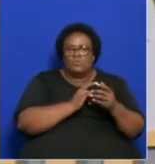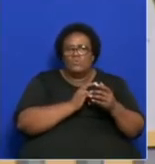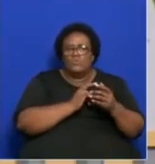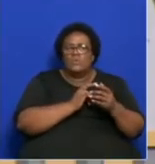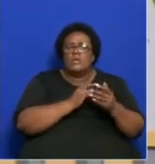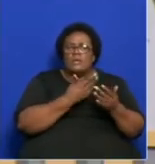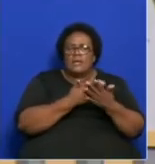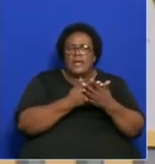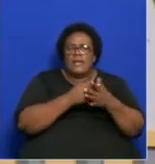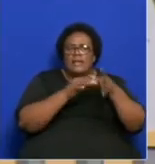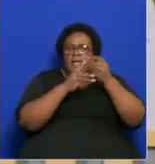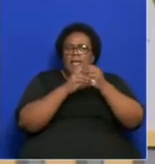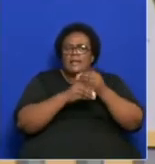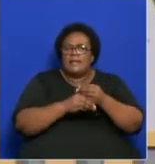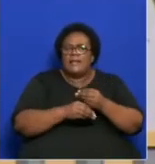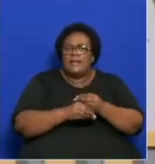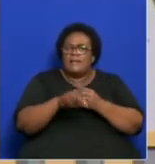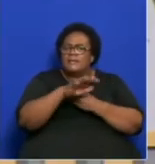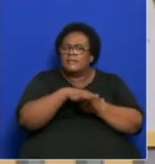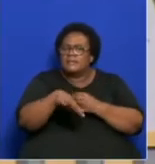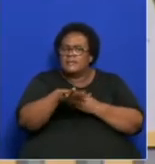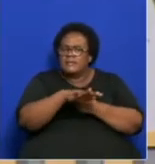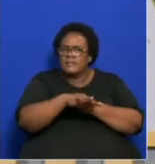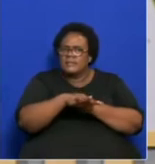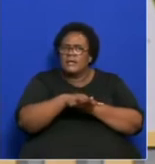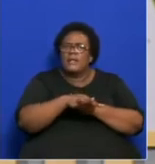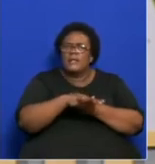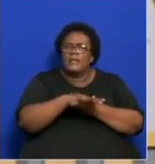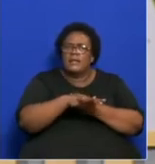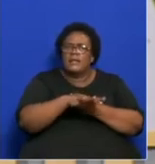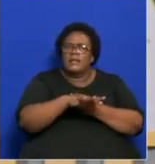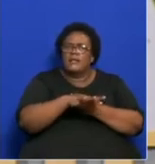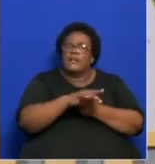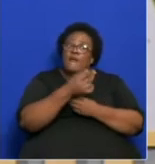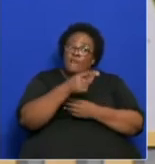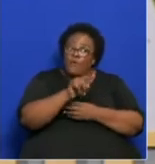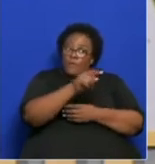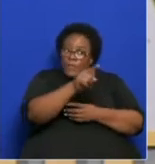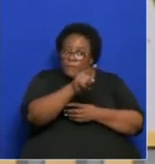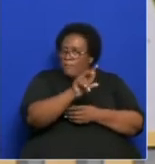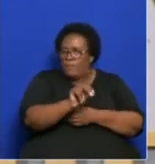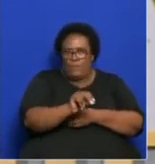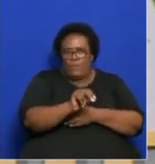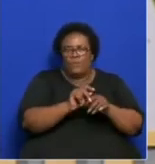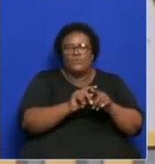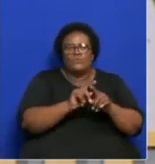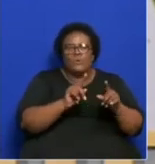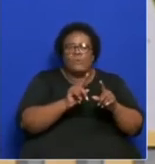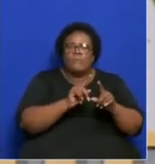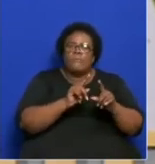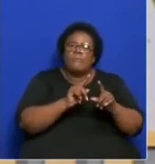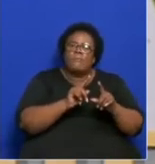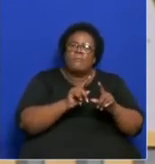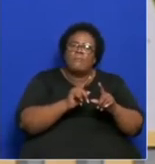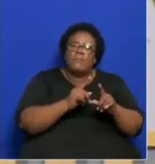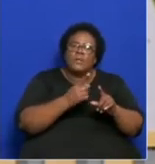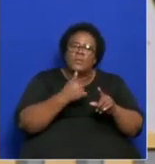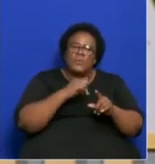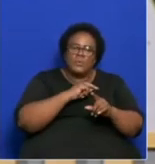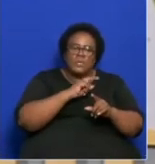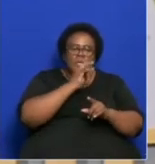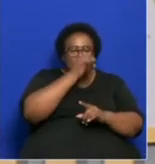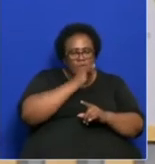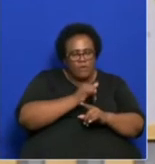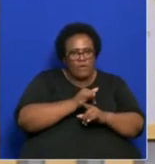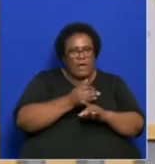of his or her allocation for me to sign. So we verify before we submit. I will ask the evidence